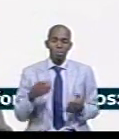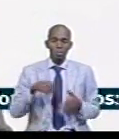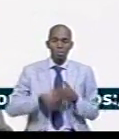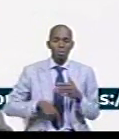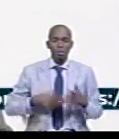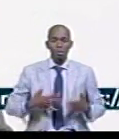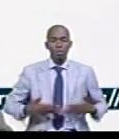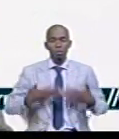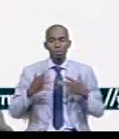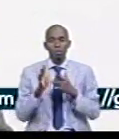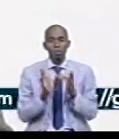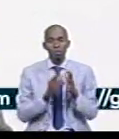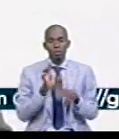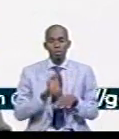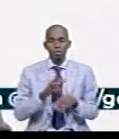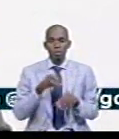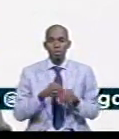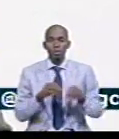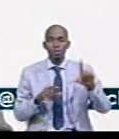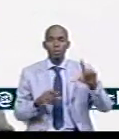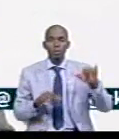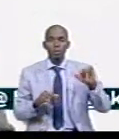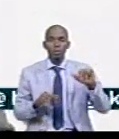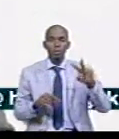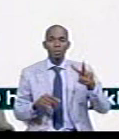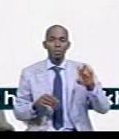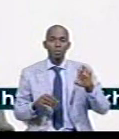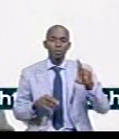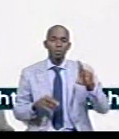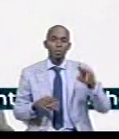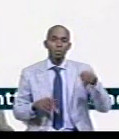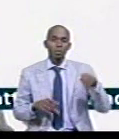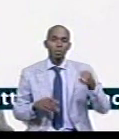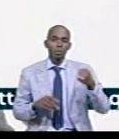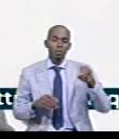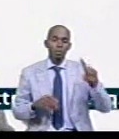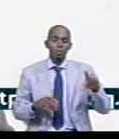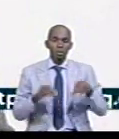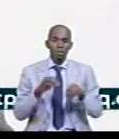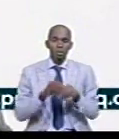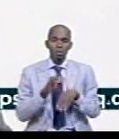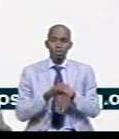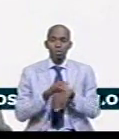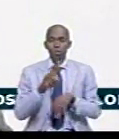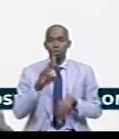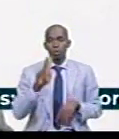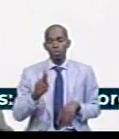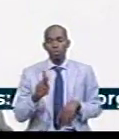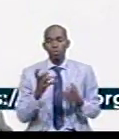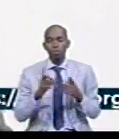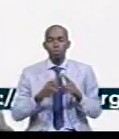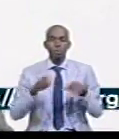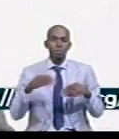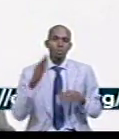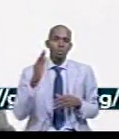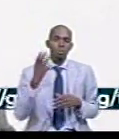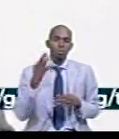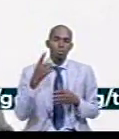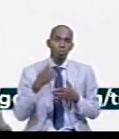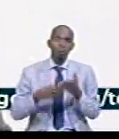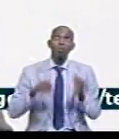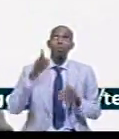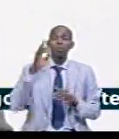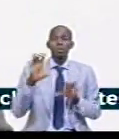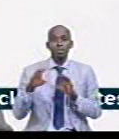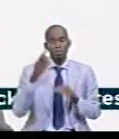Church in Liverpool, in United Kingdom. I just want to share the testimony of what God did for me during